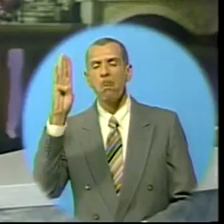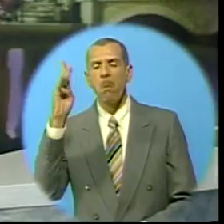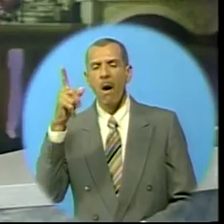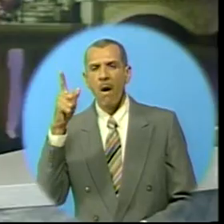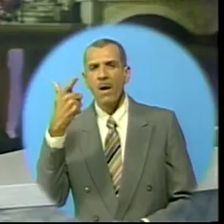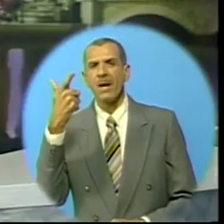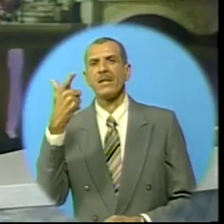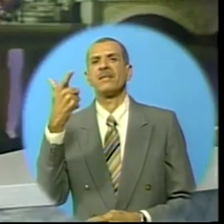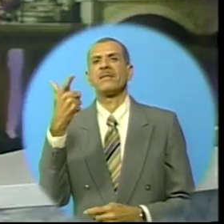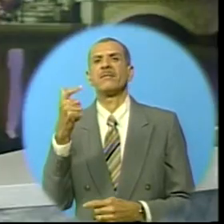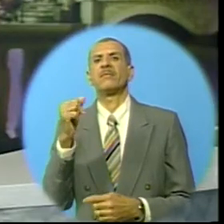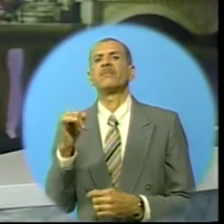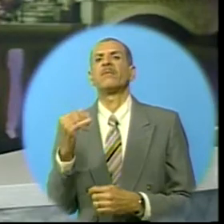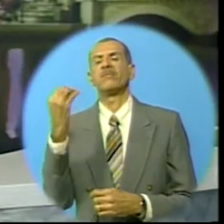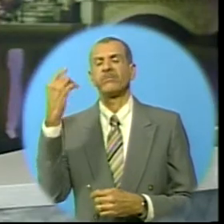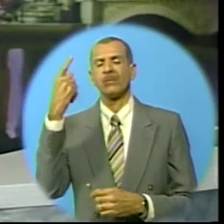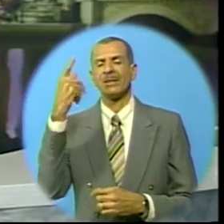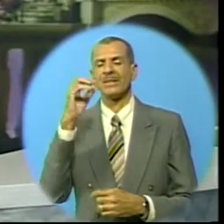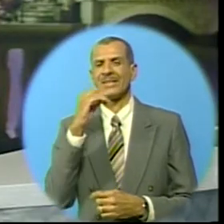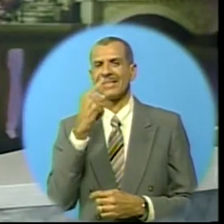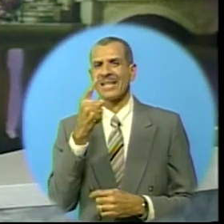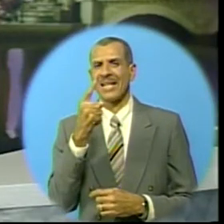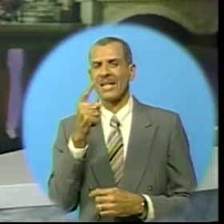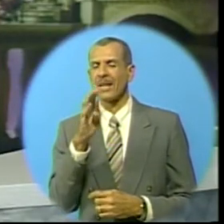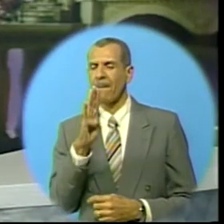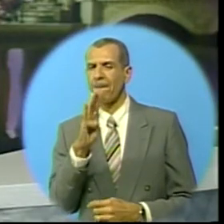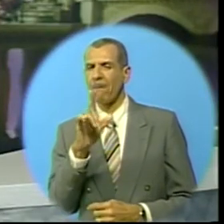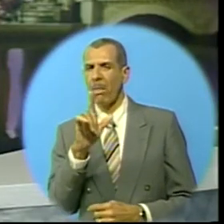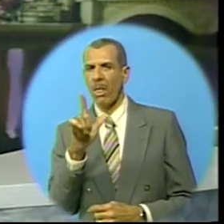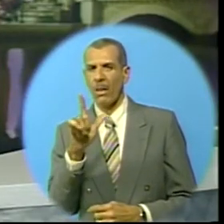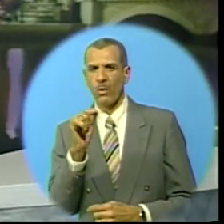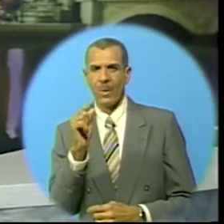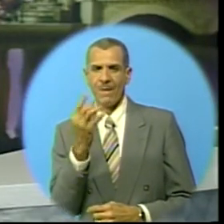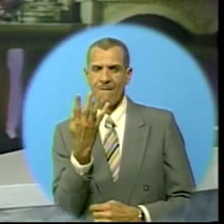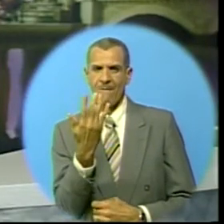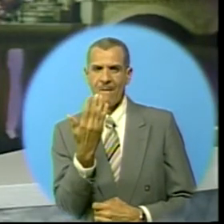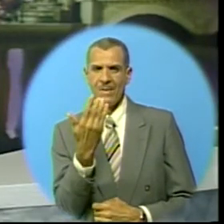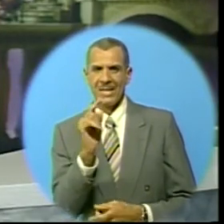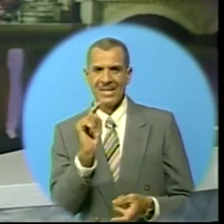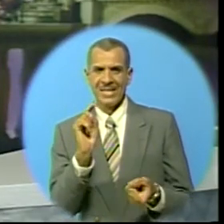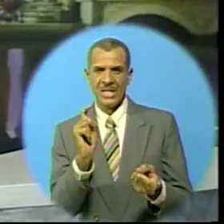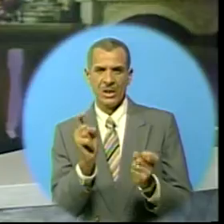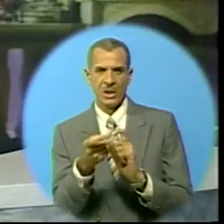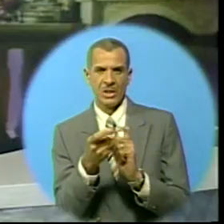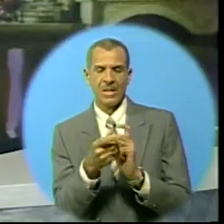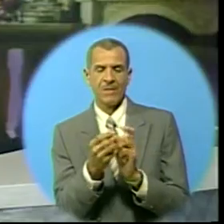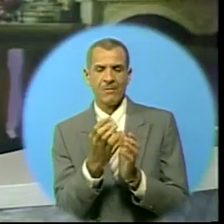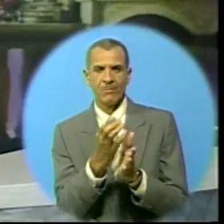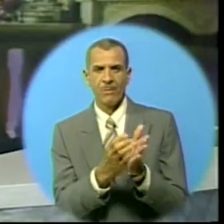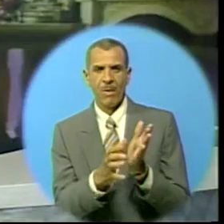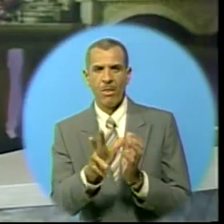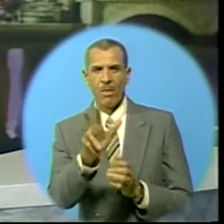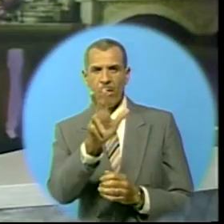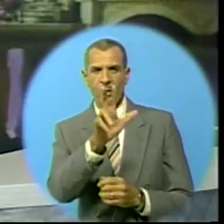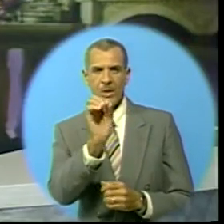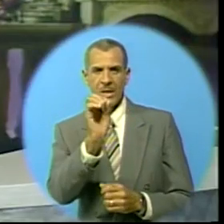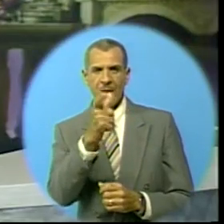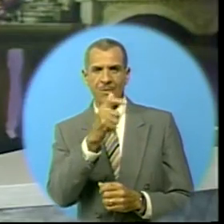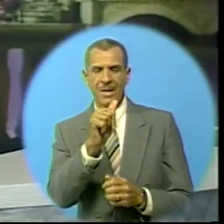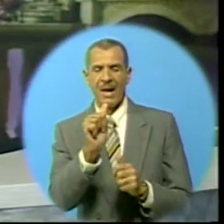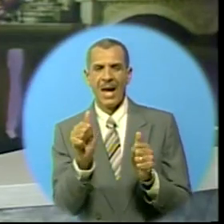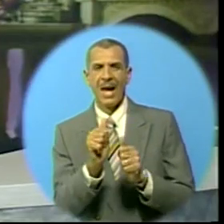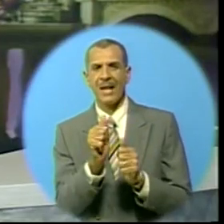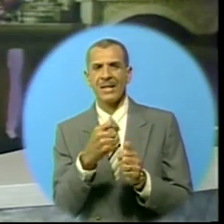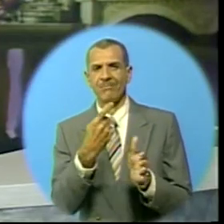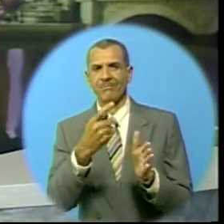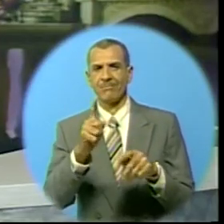House on the Immigration Amendment Bill 2015. The amendment changes Section 30 of the Act, which provides